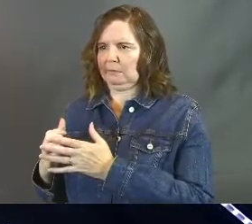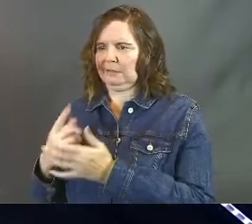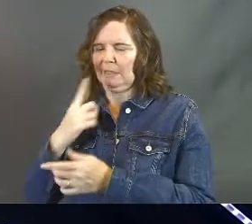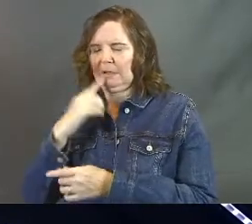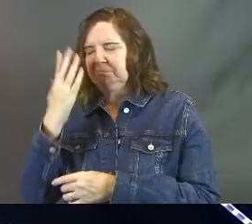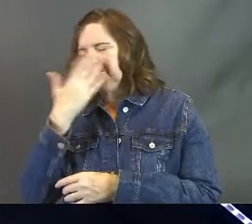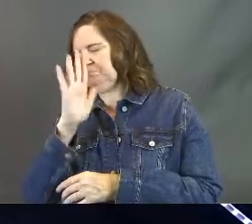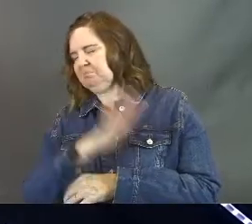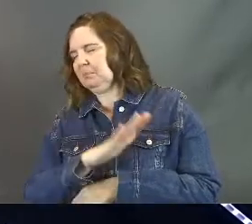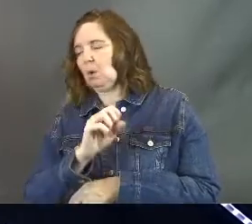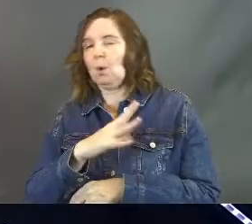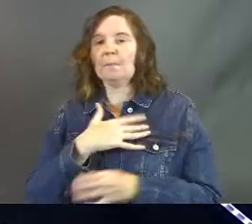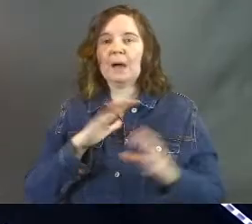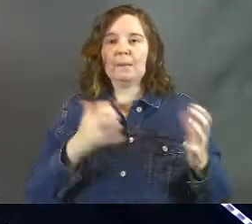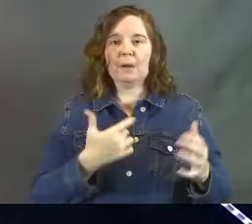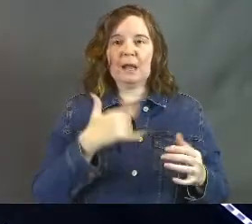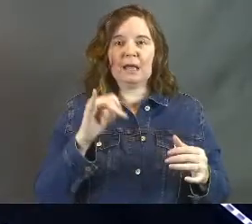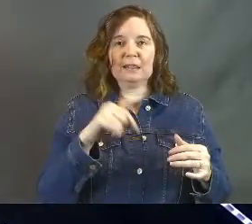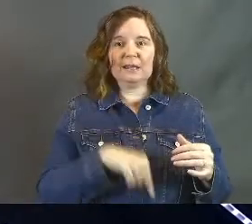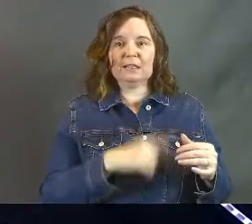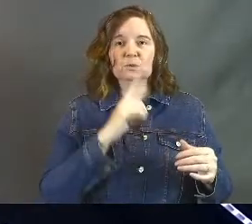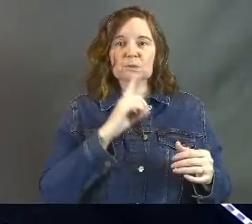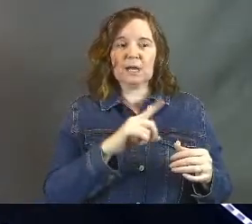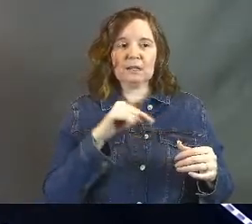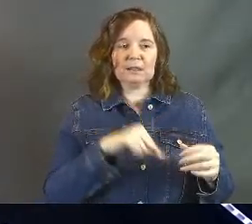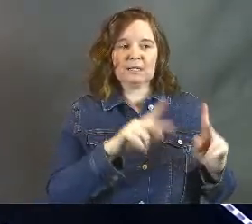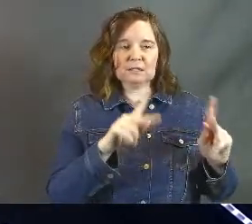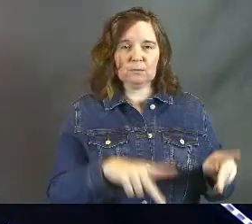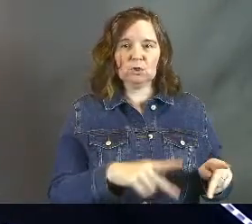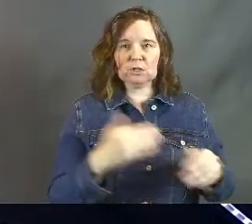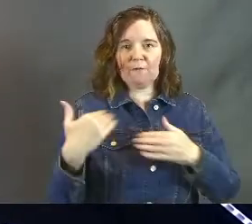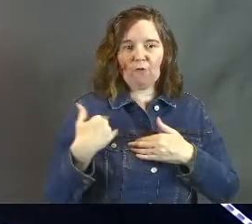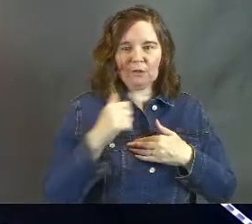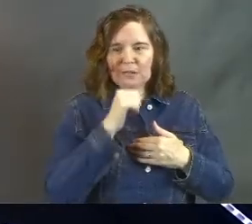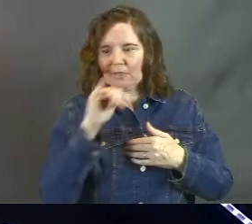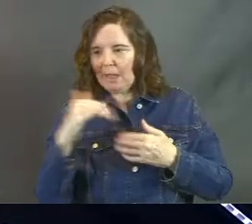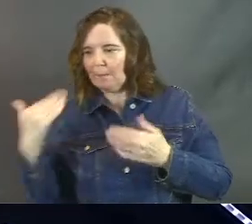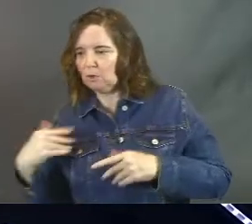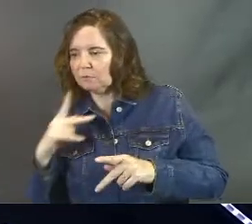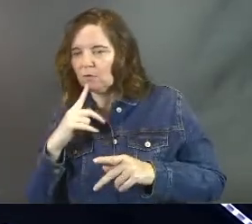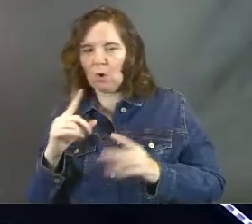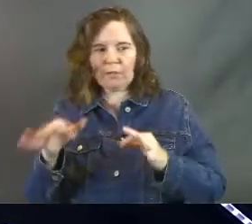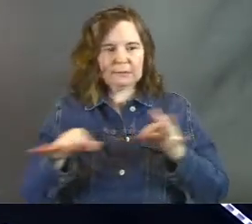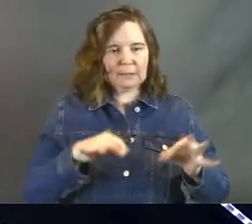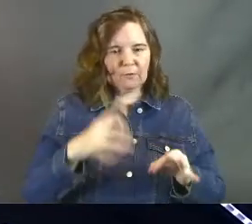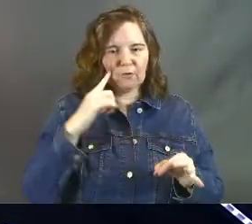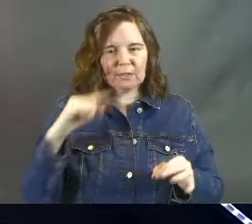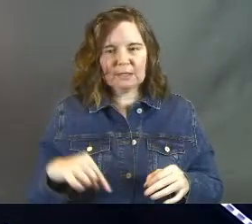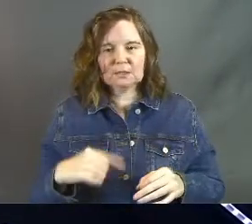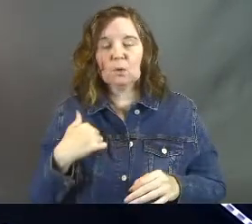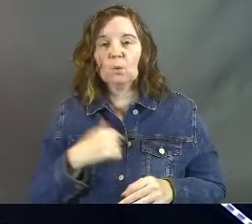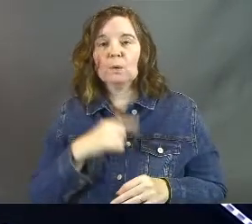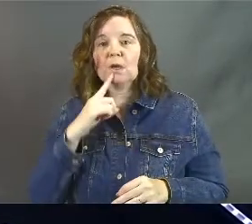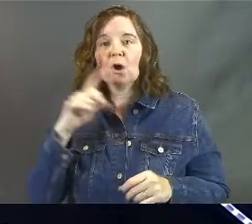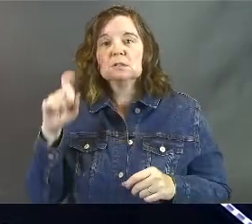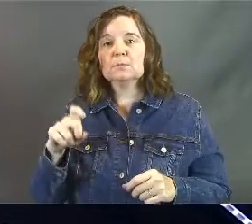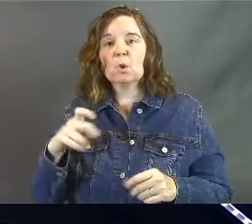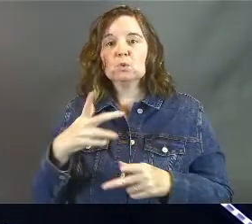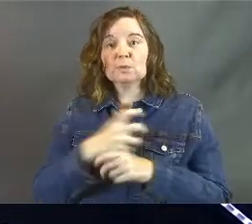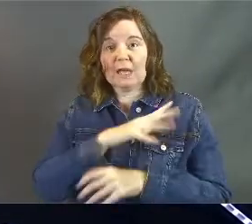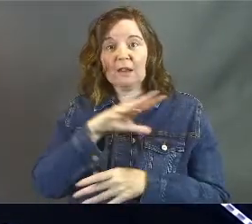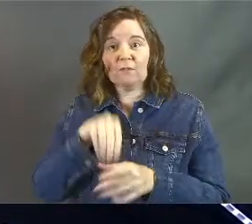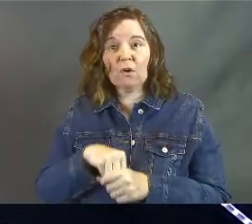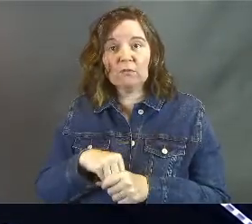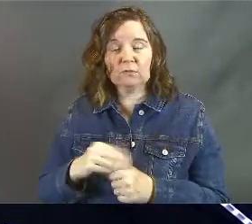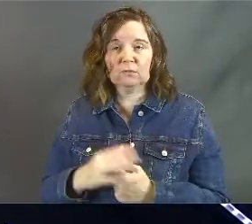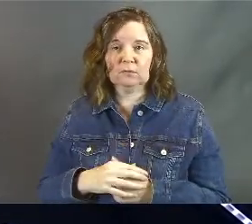doesn't exist, or my party's acting like this was actually this person's fault, not that person's fault, or there's an explanation for this, we are supposed to get